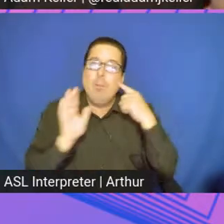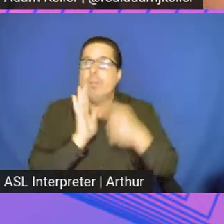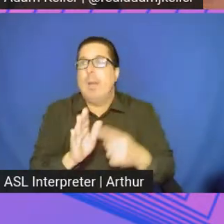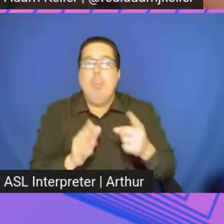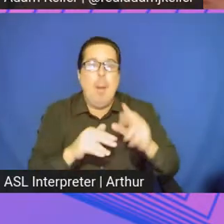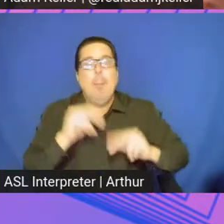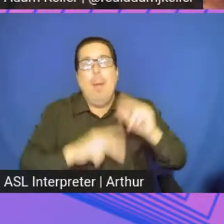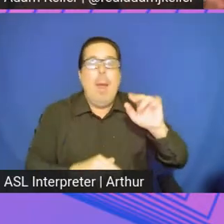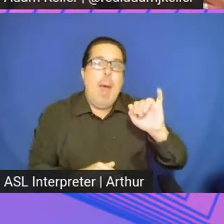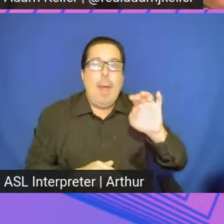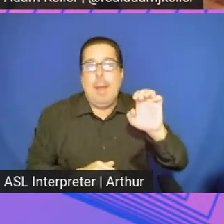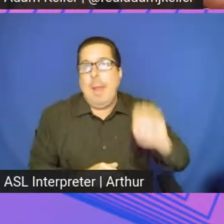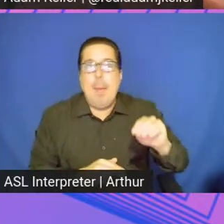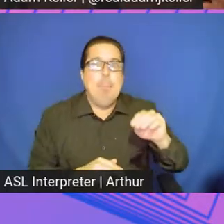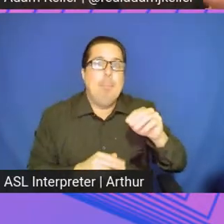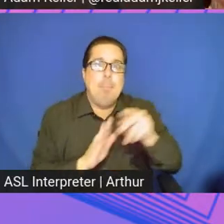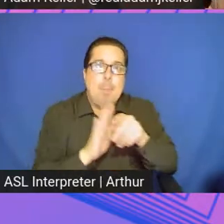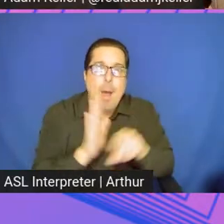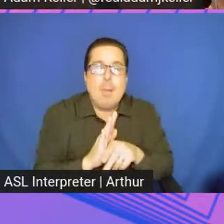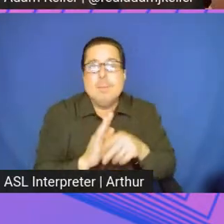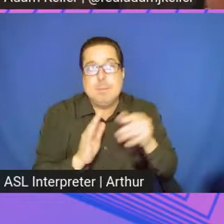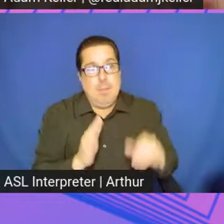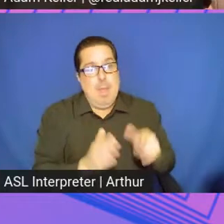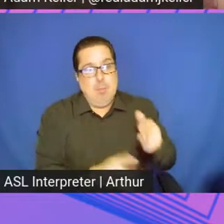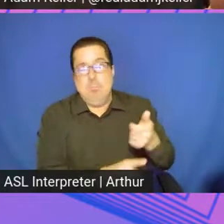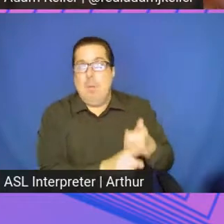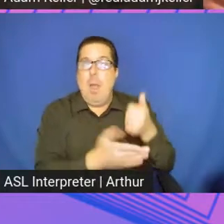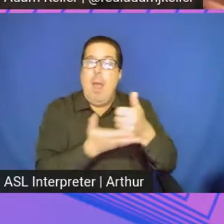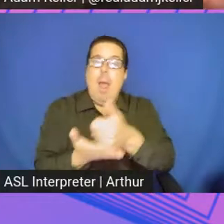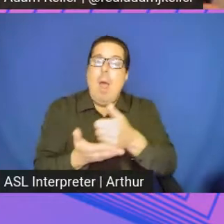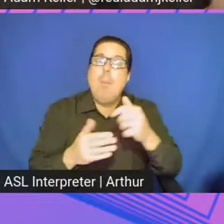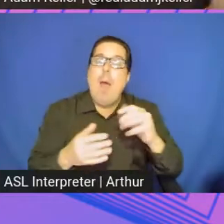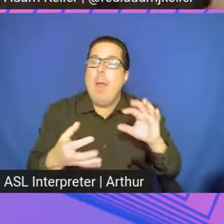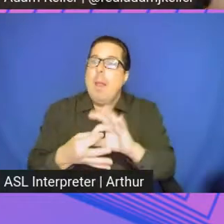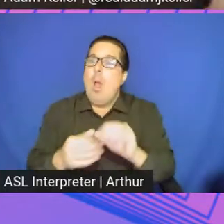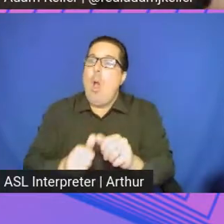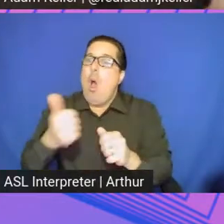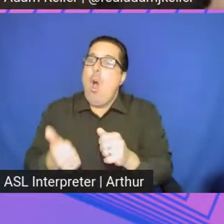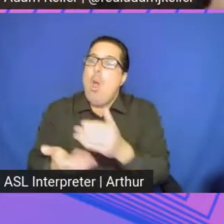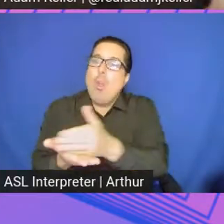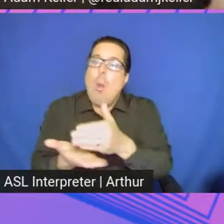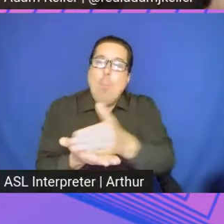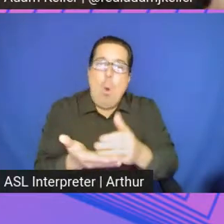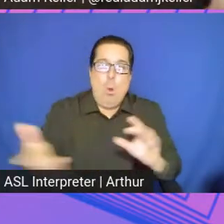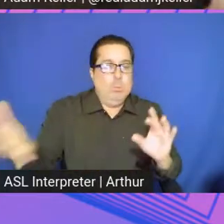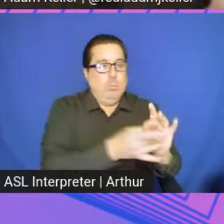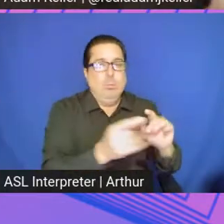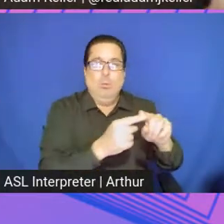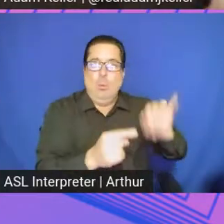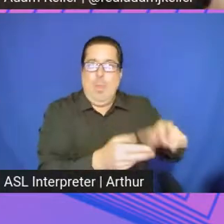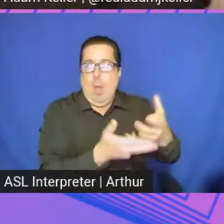IAM policies that help connect other components to that resource.